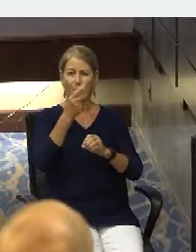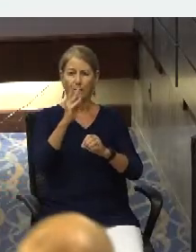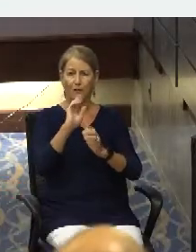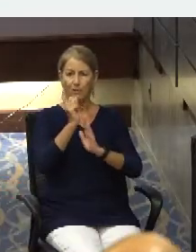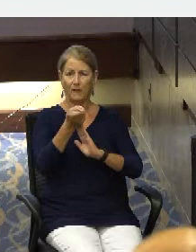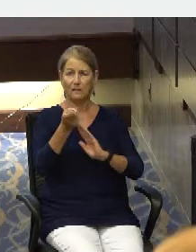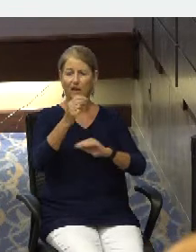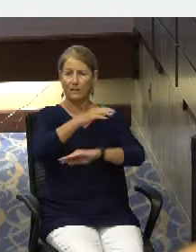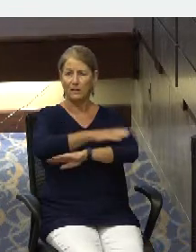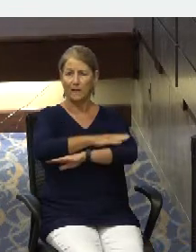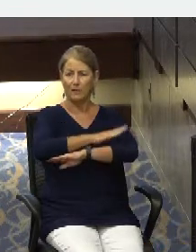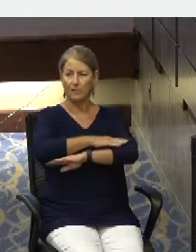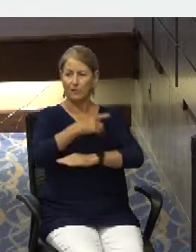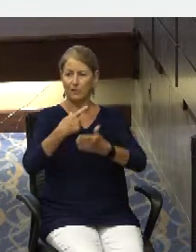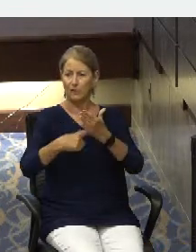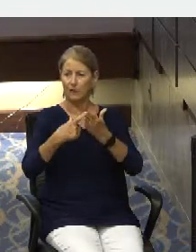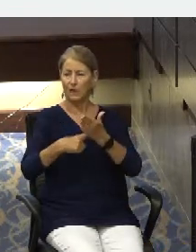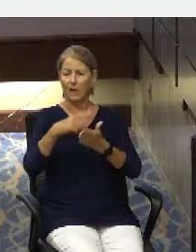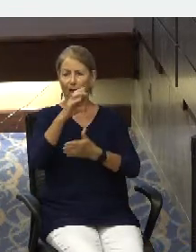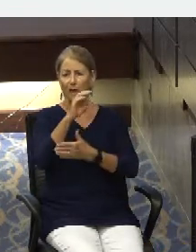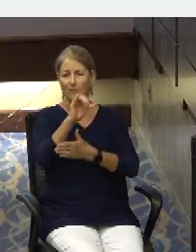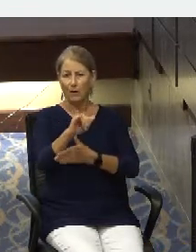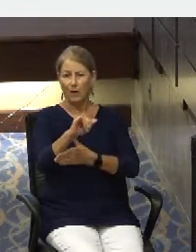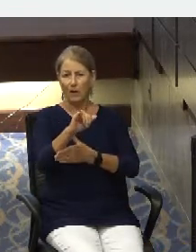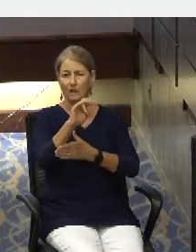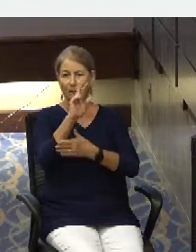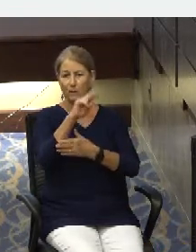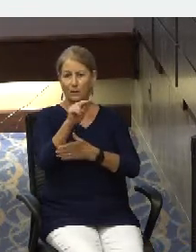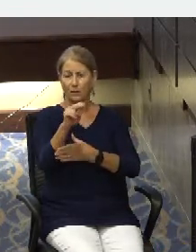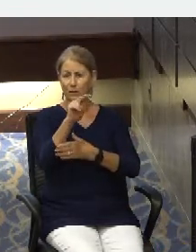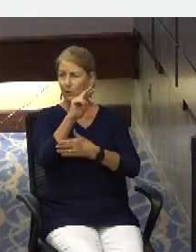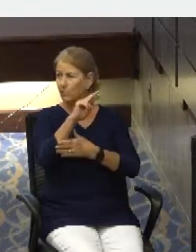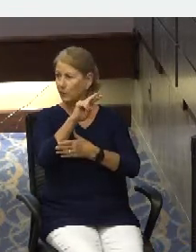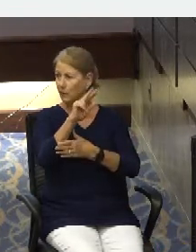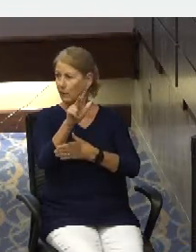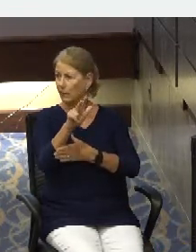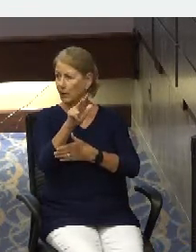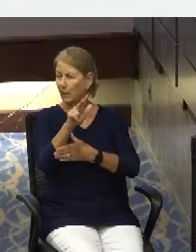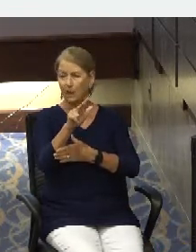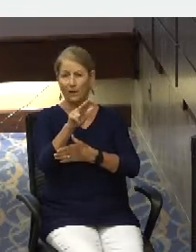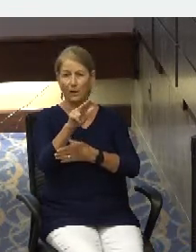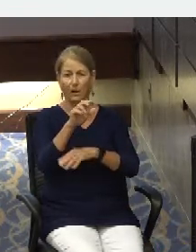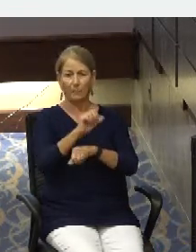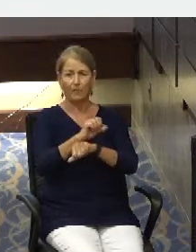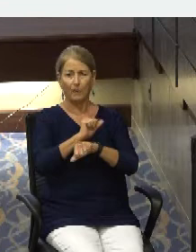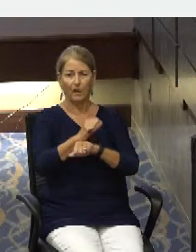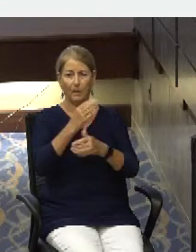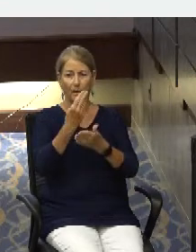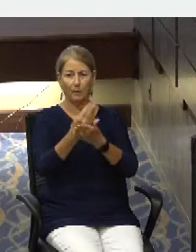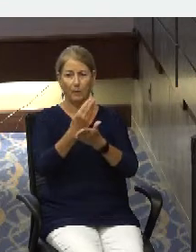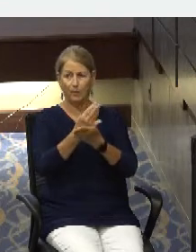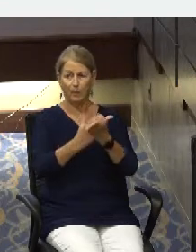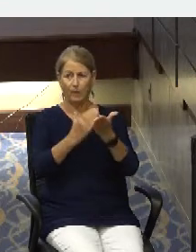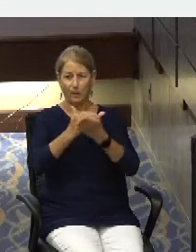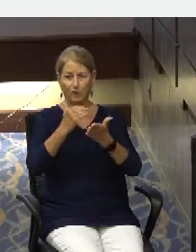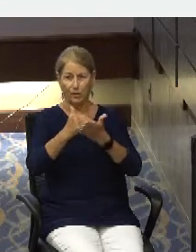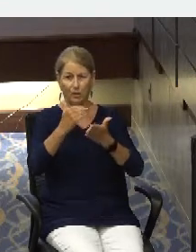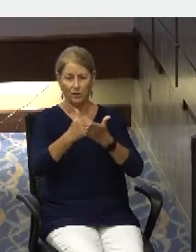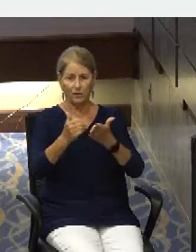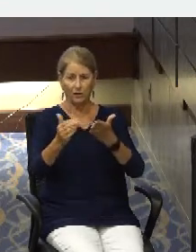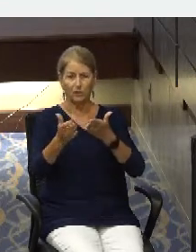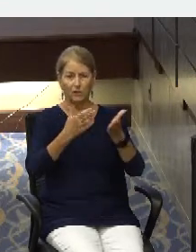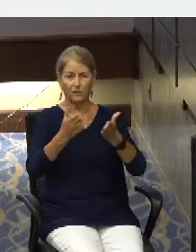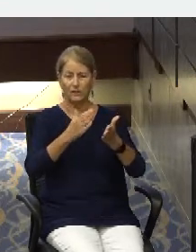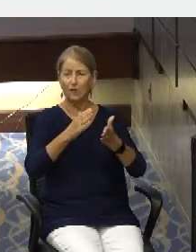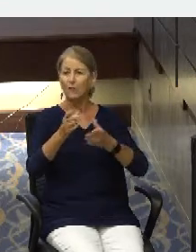to discuss our FY 22-23 operating and CIP budget development. Nick, of course, serves as our Director of Finance or Chief